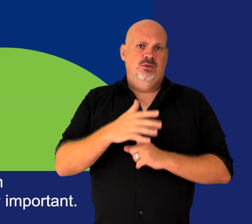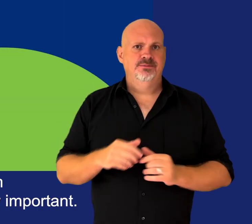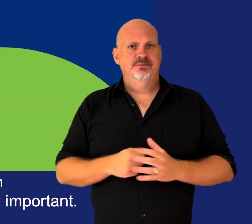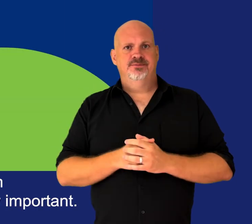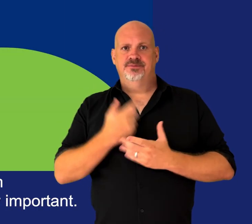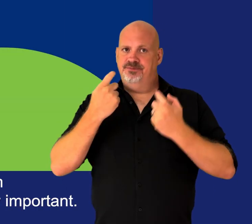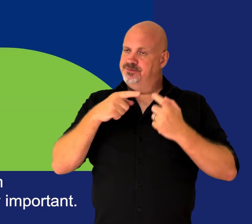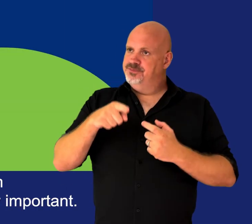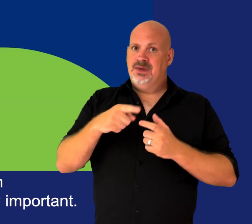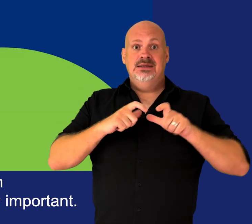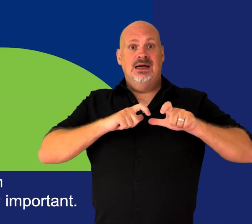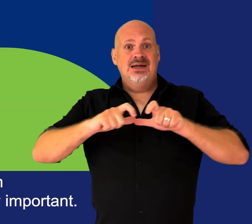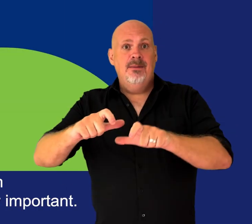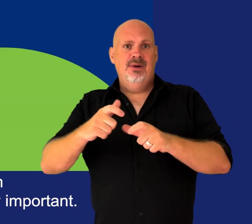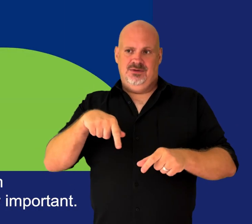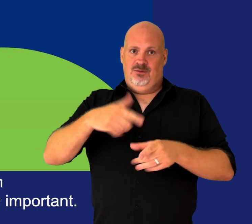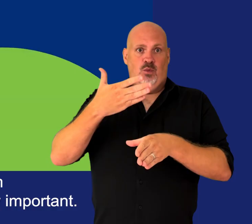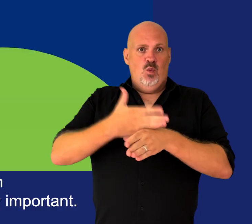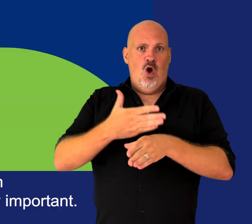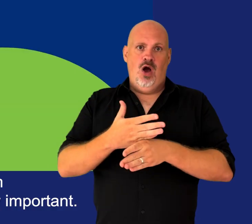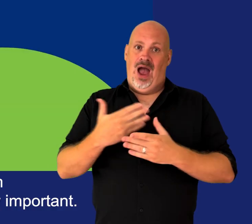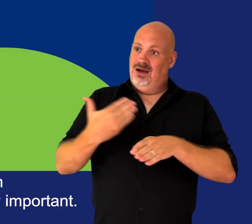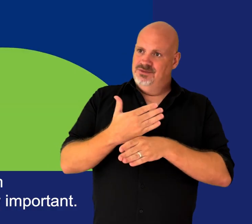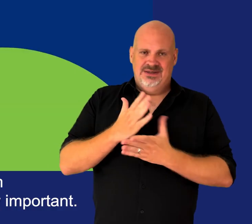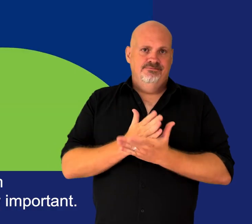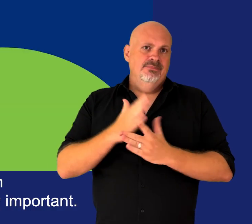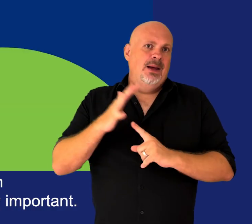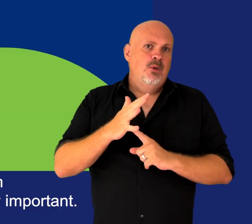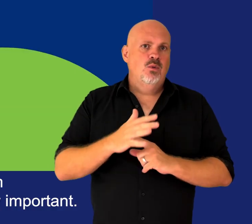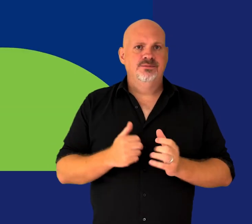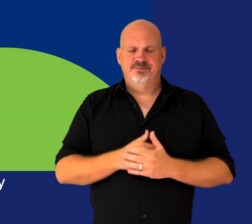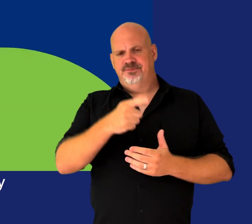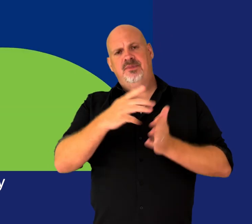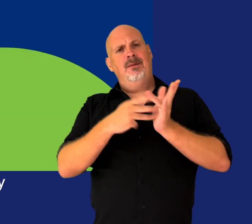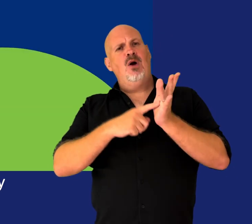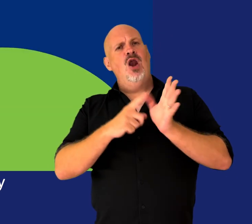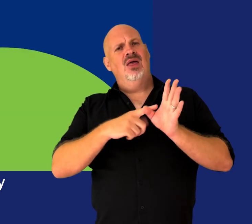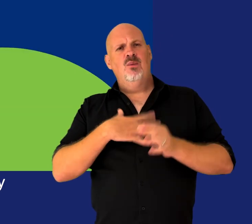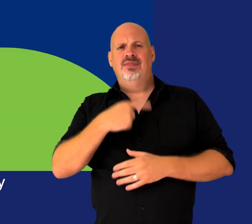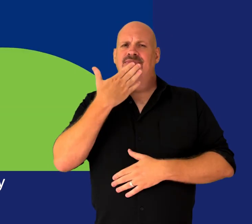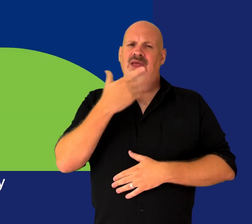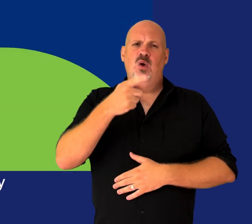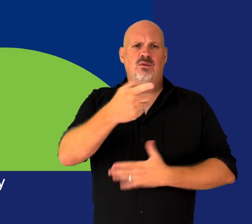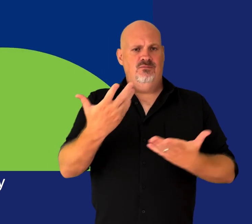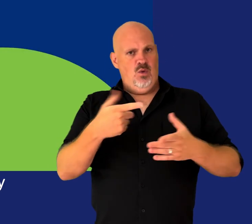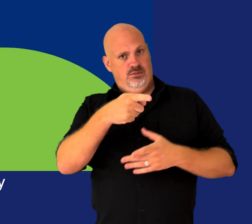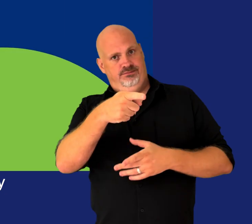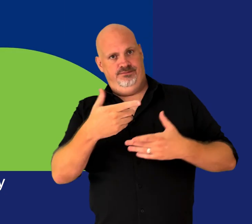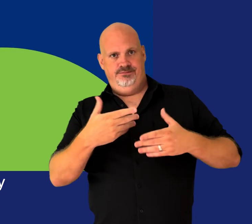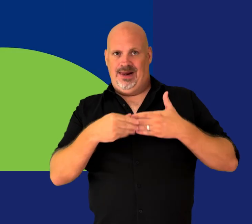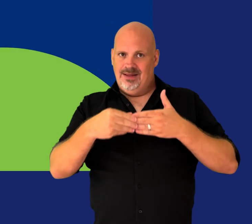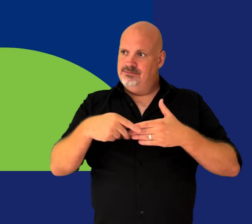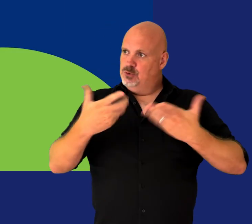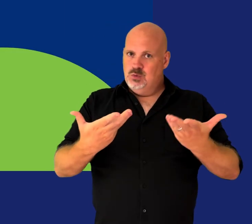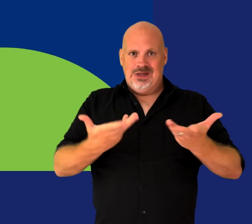just considering that long-term sustainability of the work and activity is really important. I do want to thank Molly for the way you've led the work and the